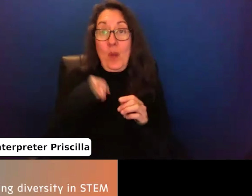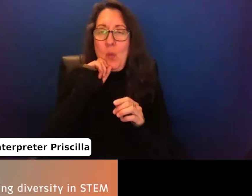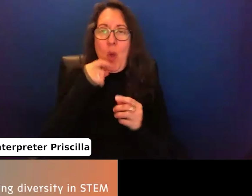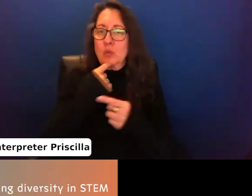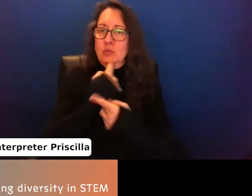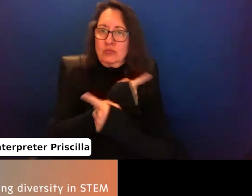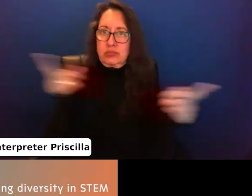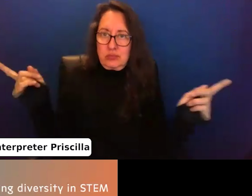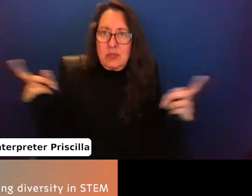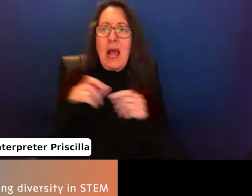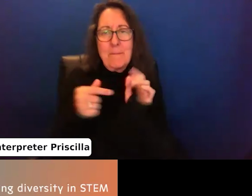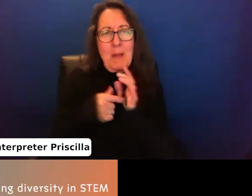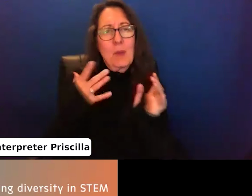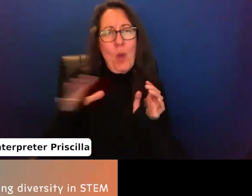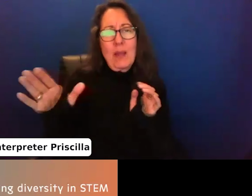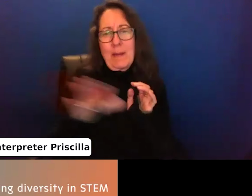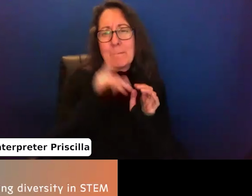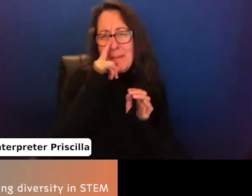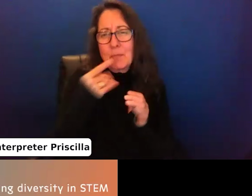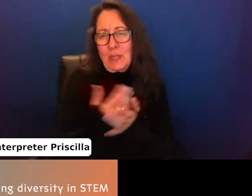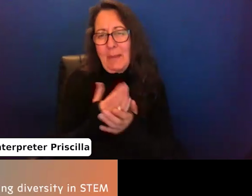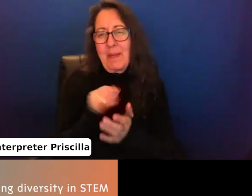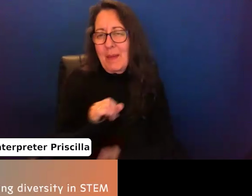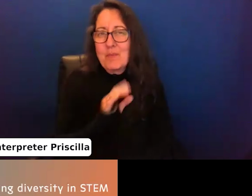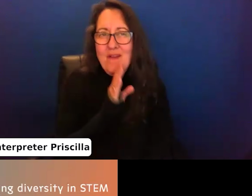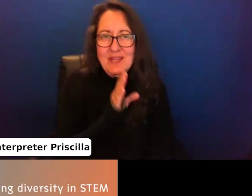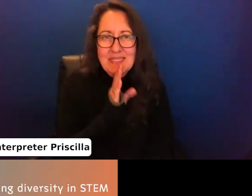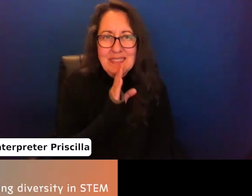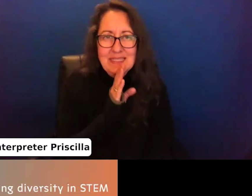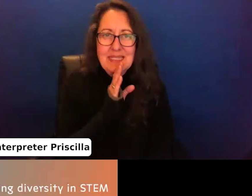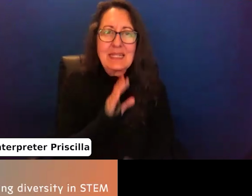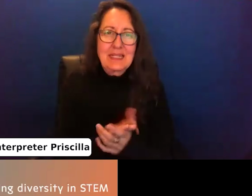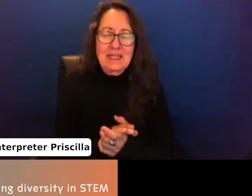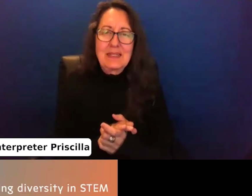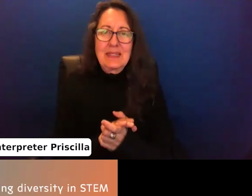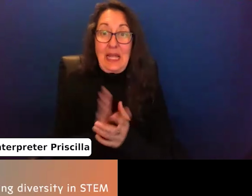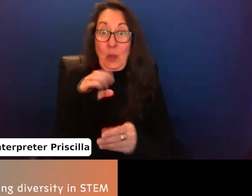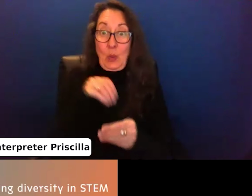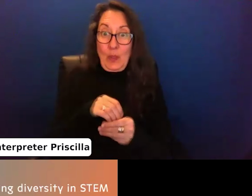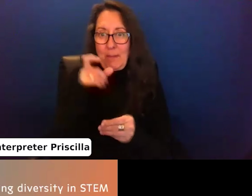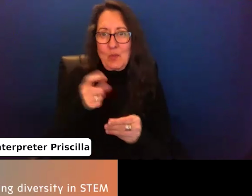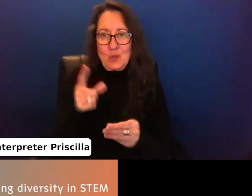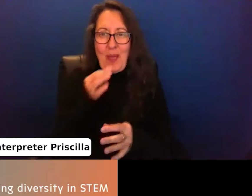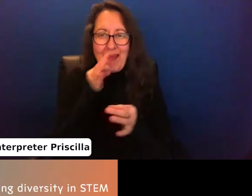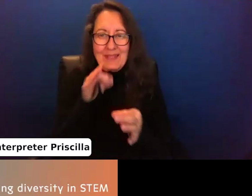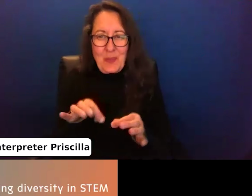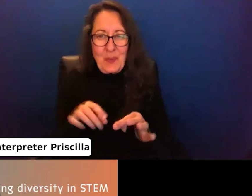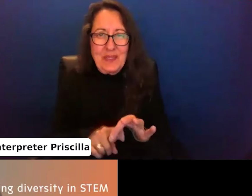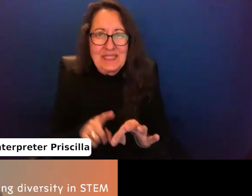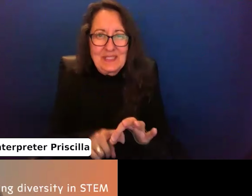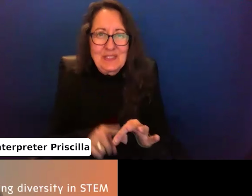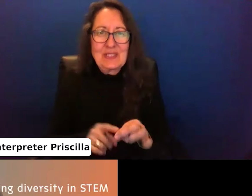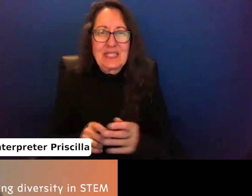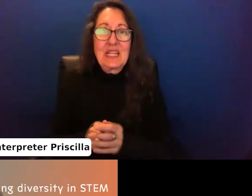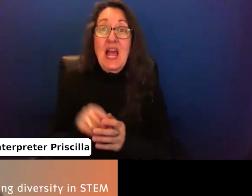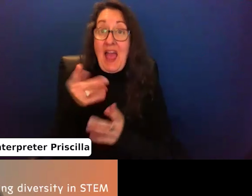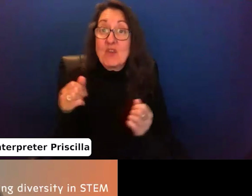has common factors of those applications that were successful last year. We do recommend checking that.